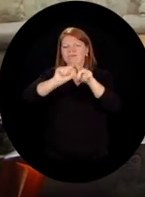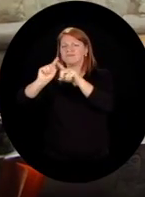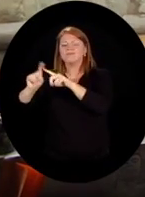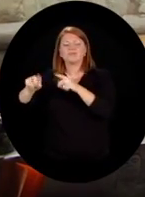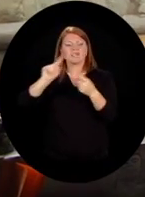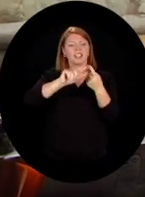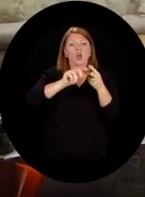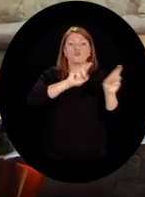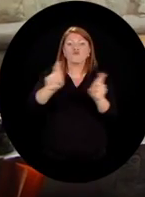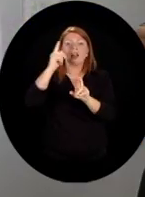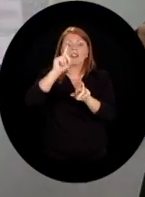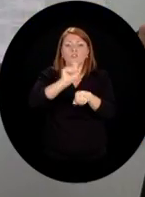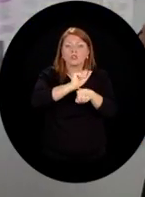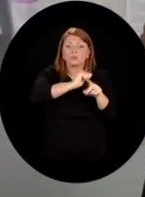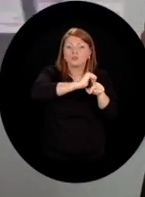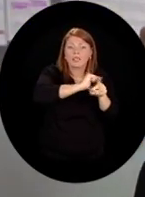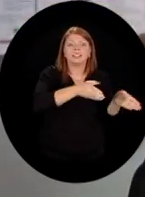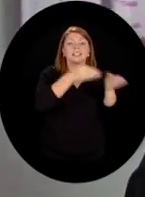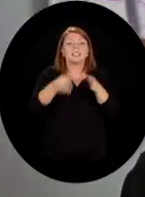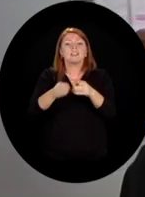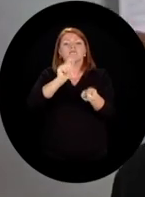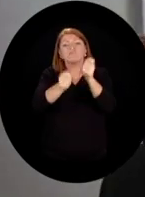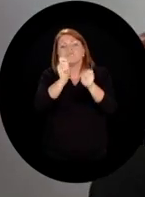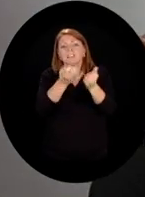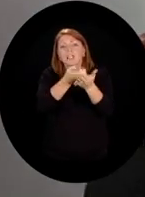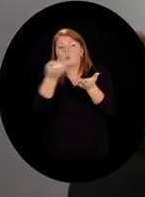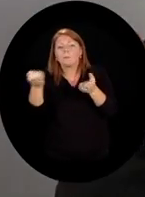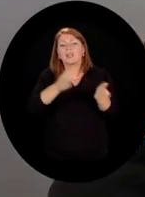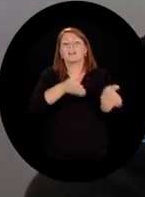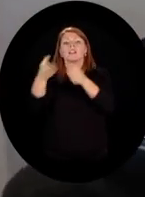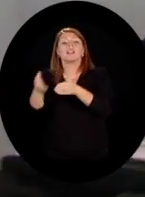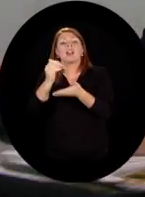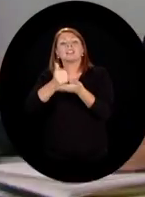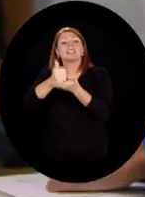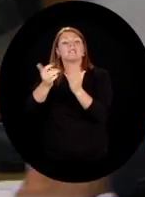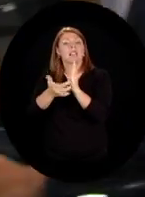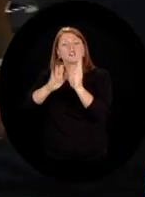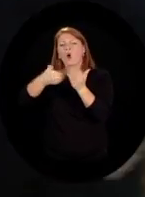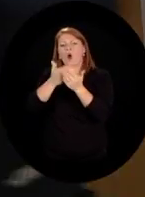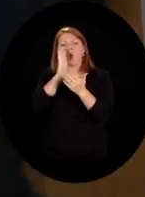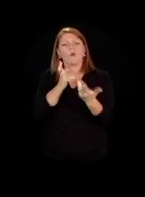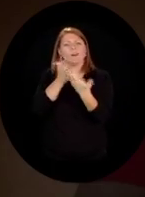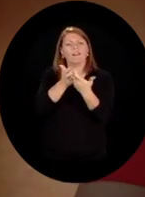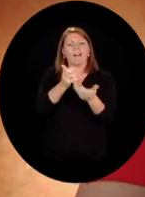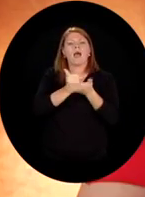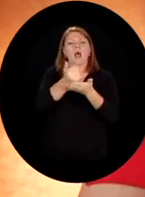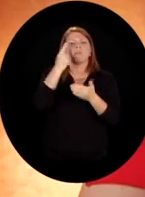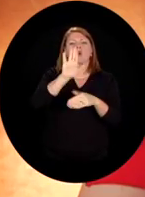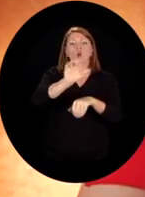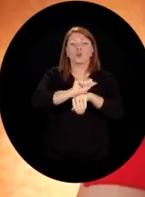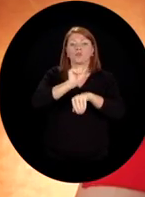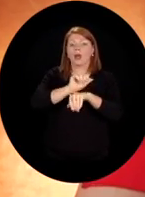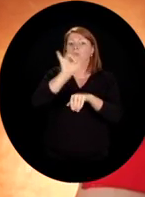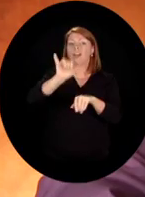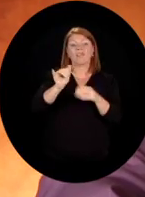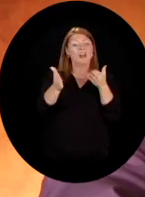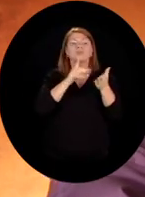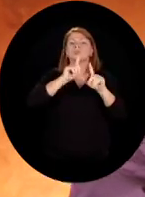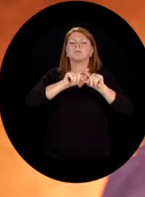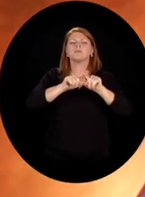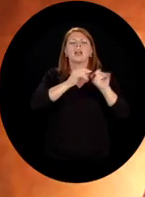from employment readiness training to adaptive equipment or assistive technology to help you in your job. Those services are based